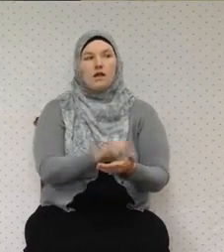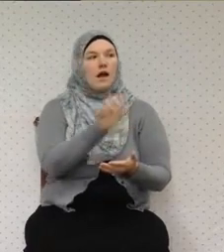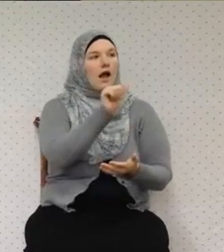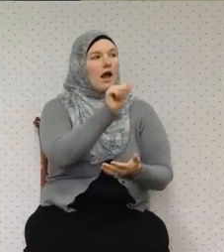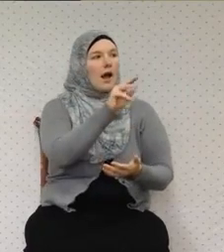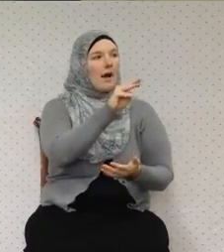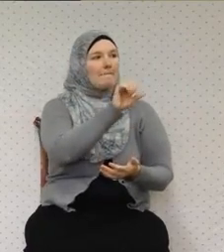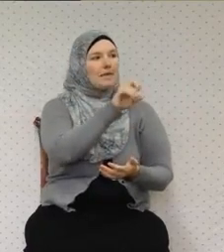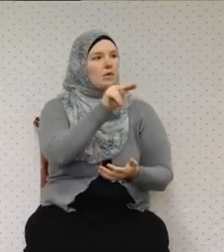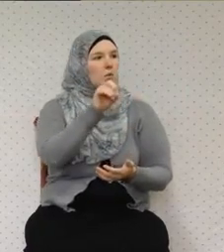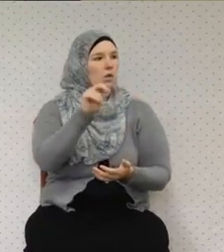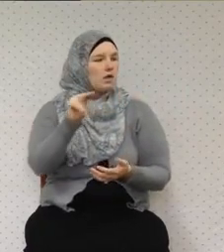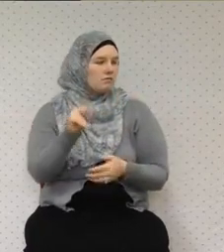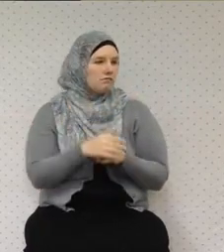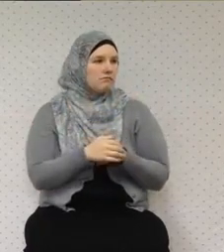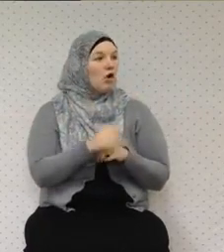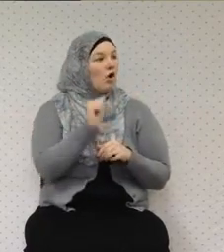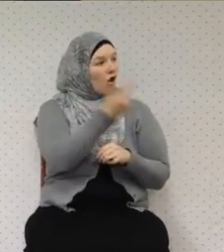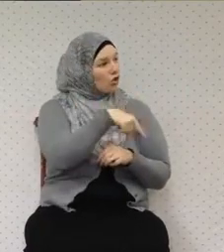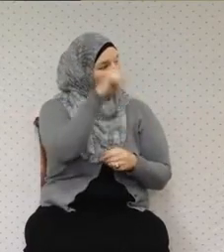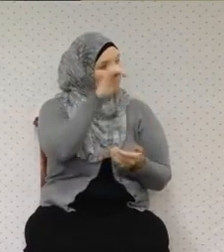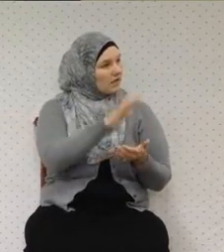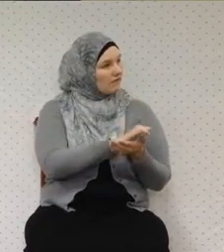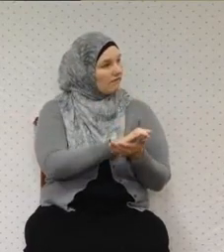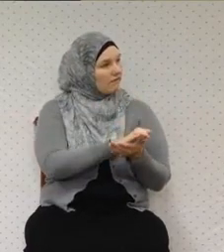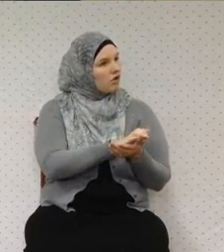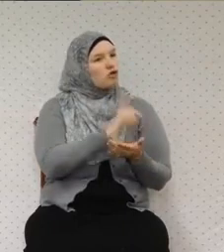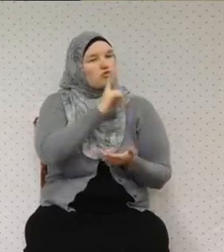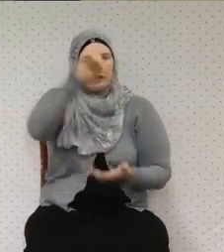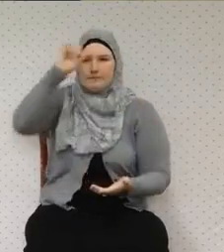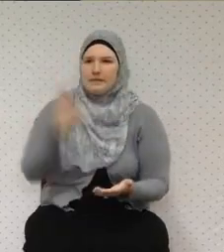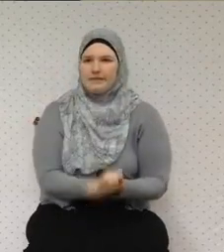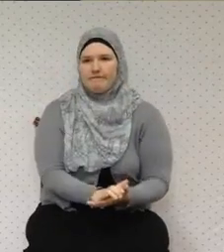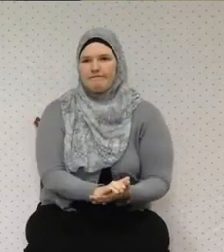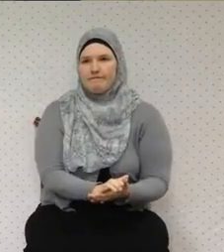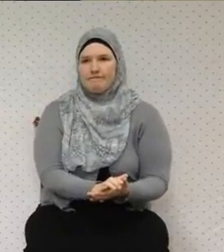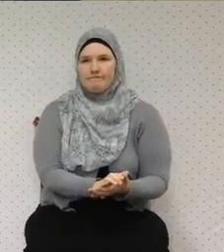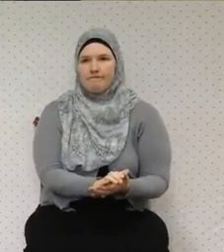I think now it means something. O you who believe, believe.